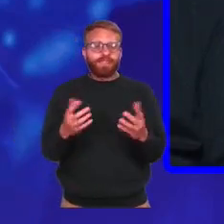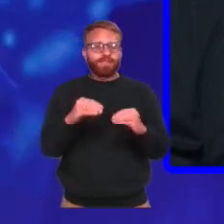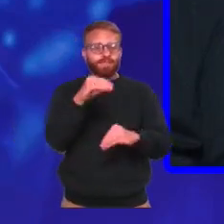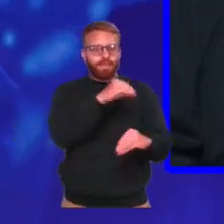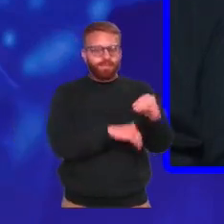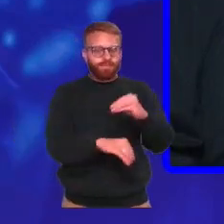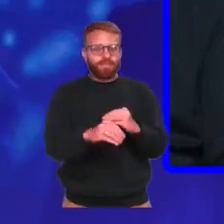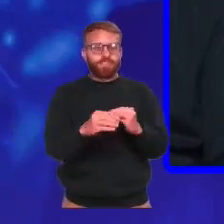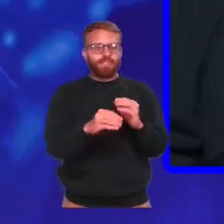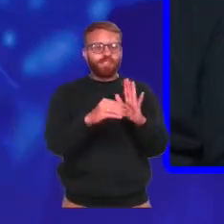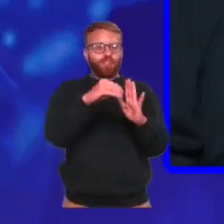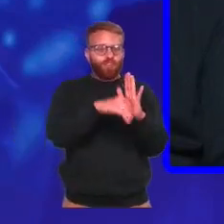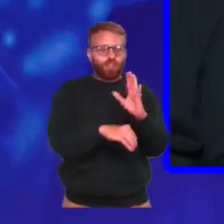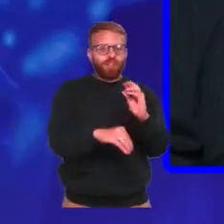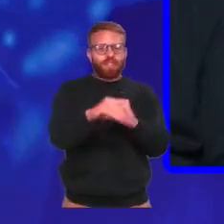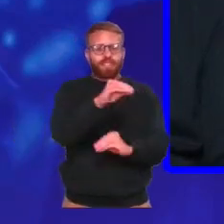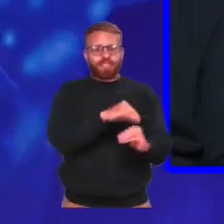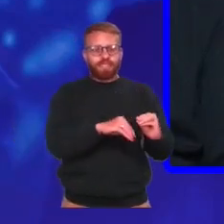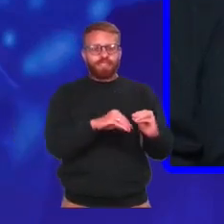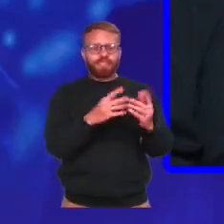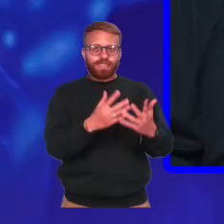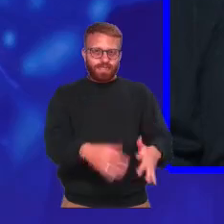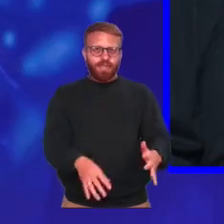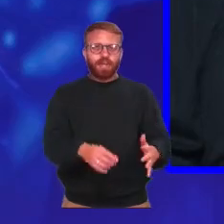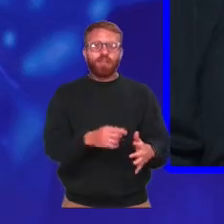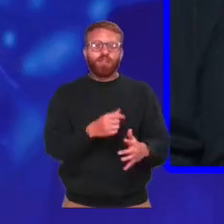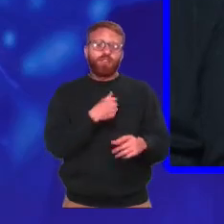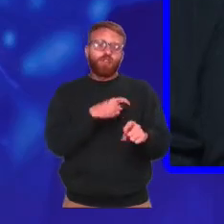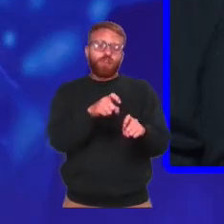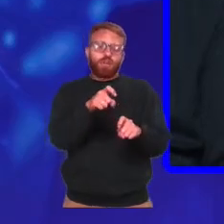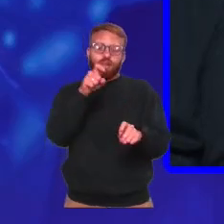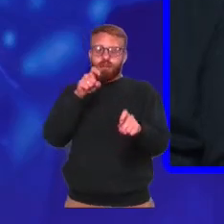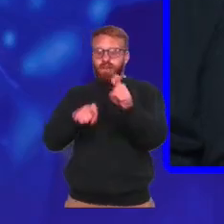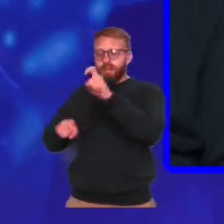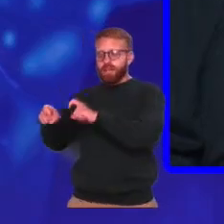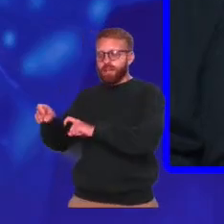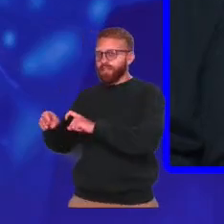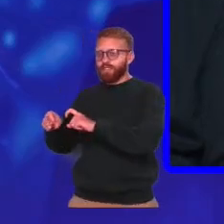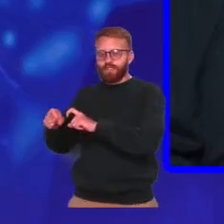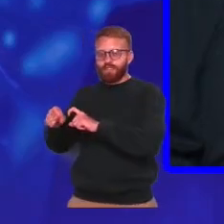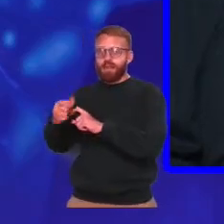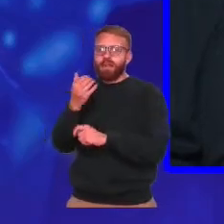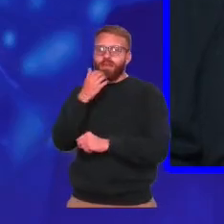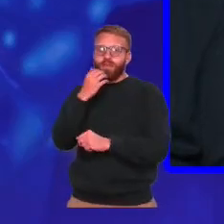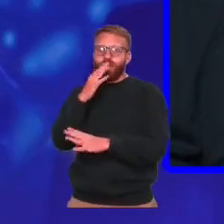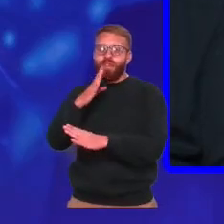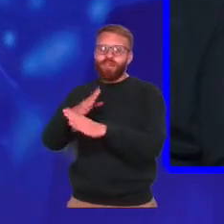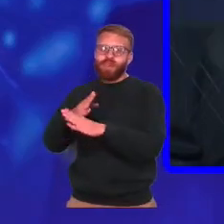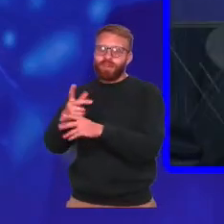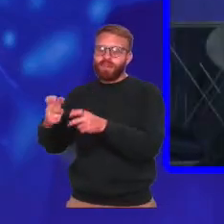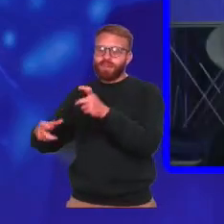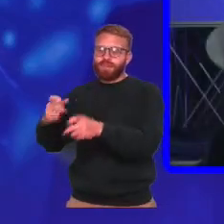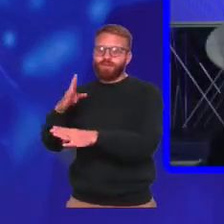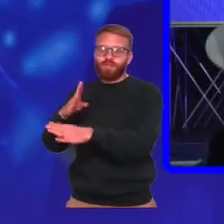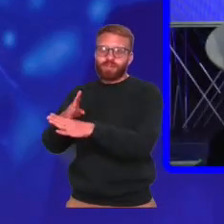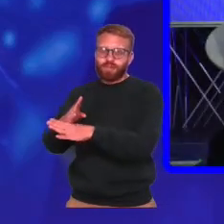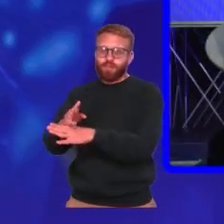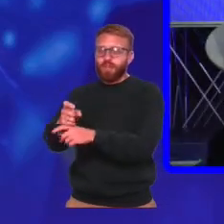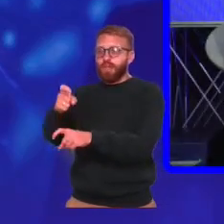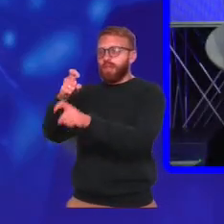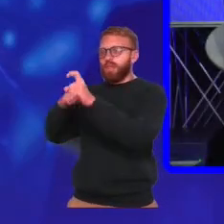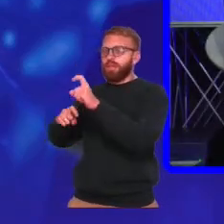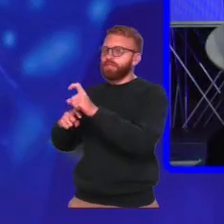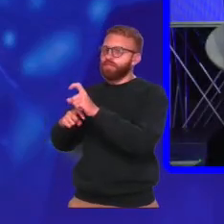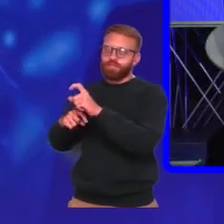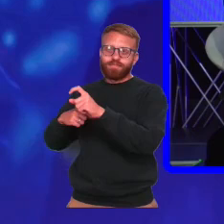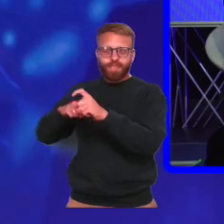because we can't go back and now do a whole pass for Switch and do a whole pass for Xbox. That is just too expensive to do. And I think it's really interesting,